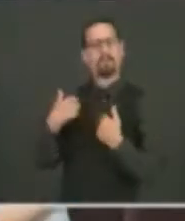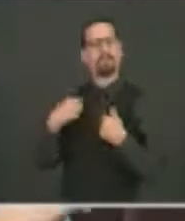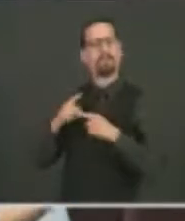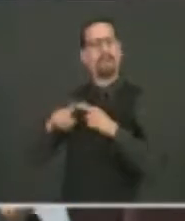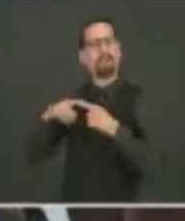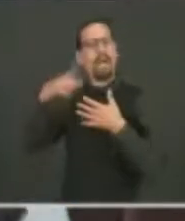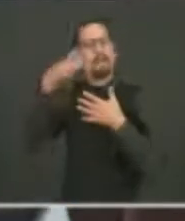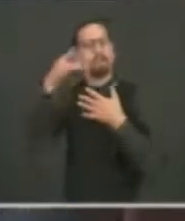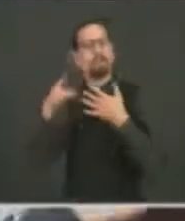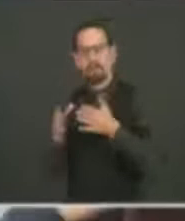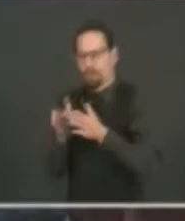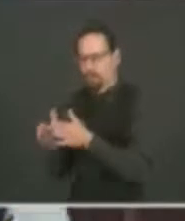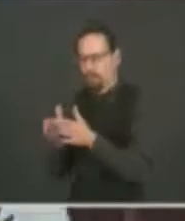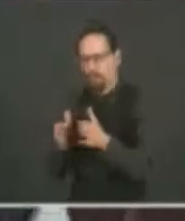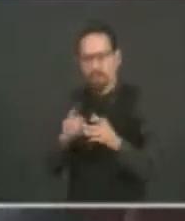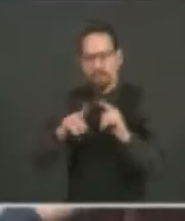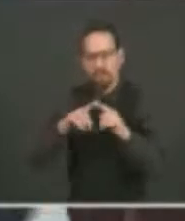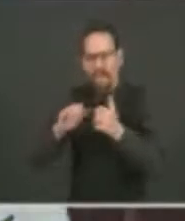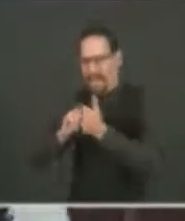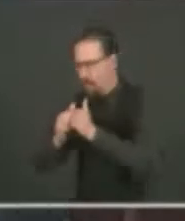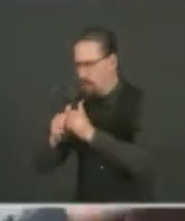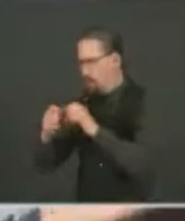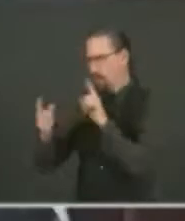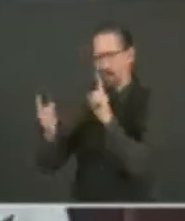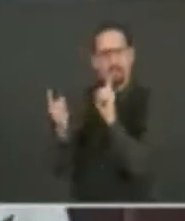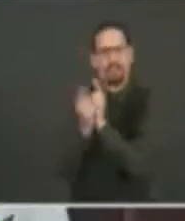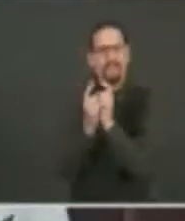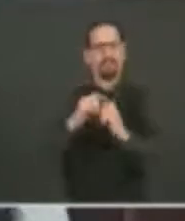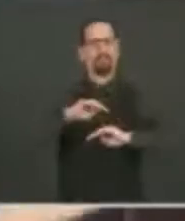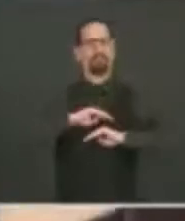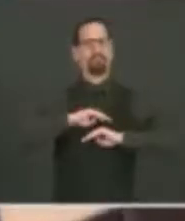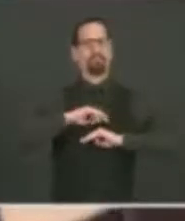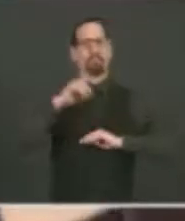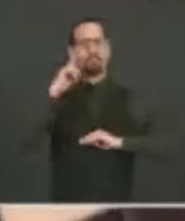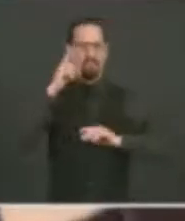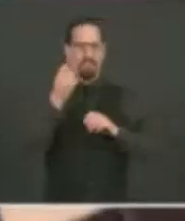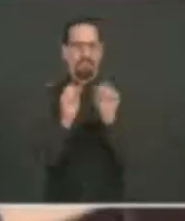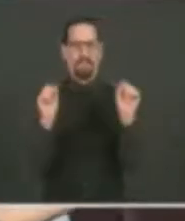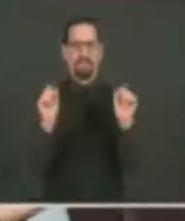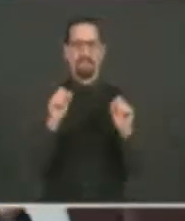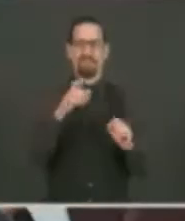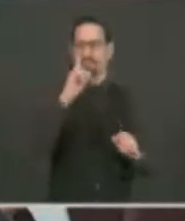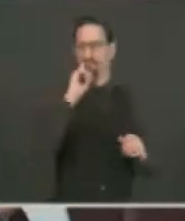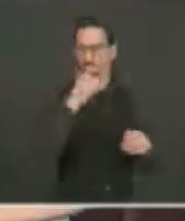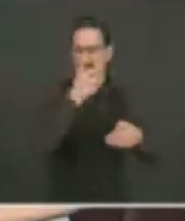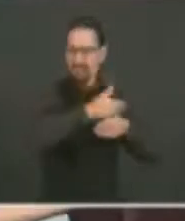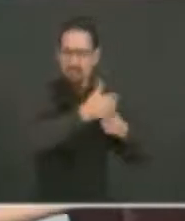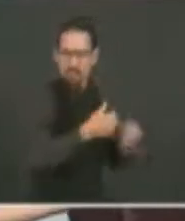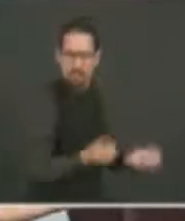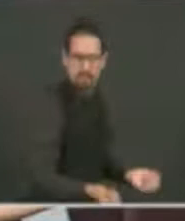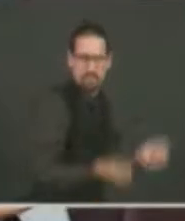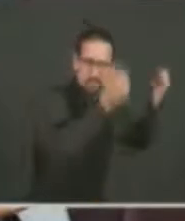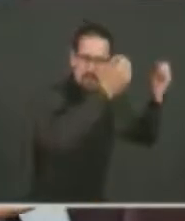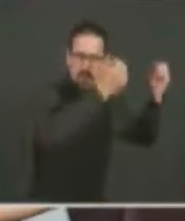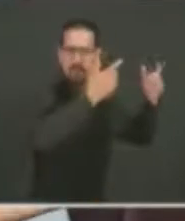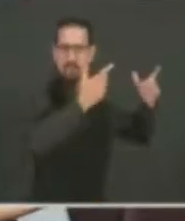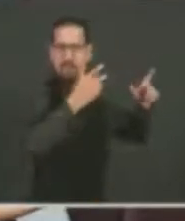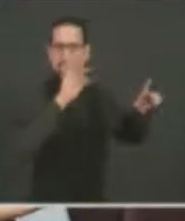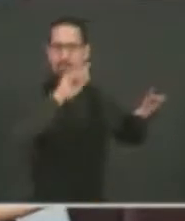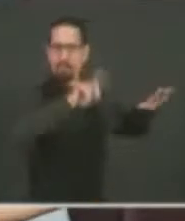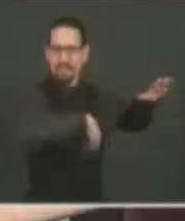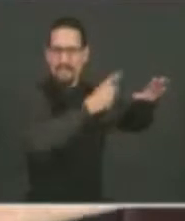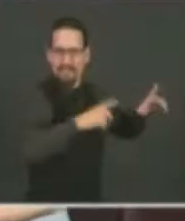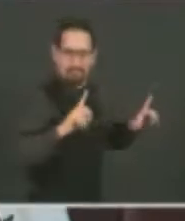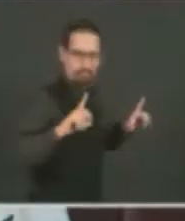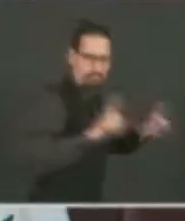Opening a window, fans, opening the doors, HEPA filters, air purifiers. There's a bunch of different ways. It's complicated. So I